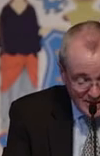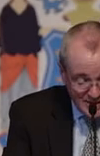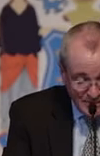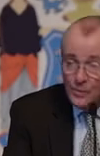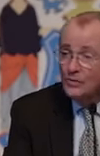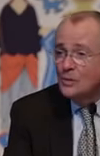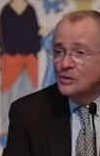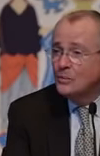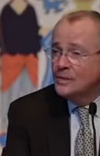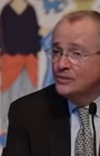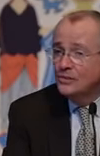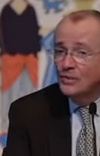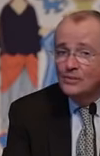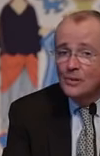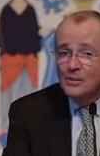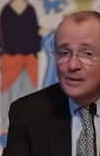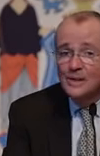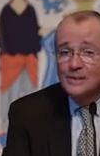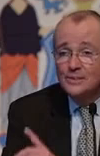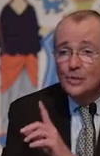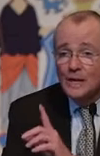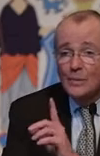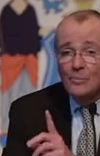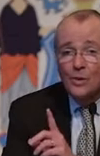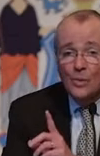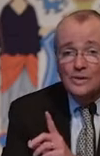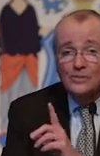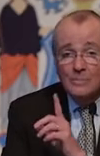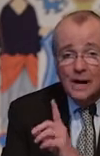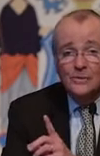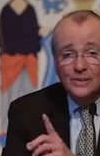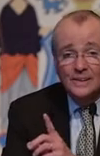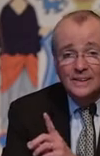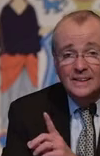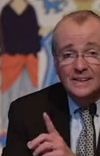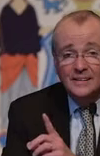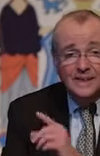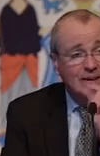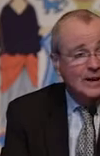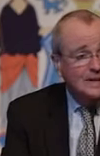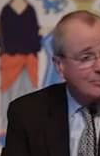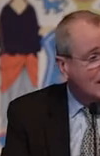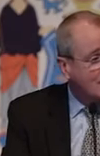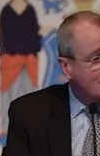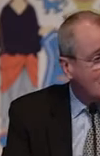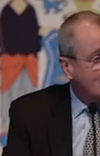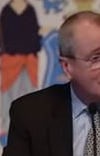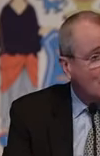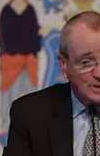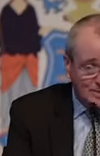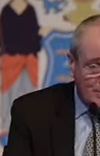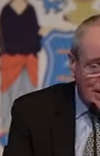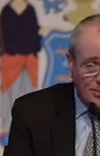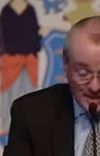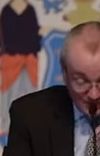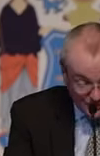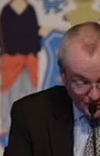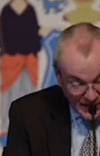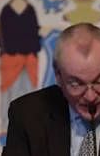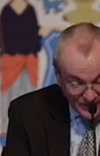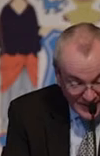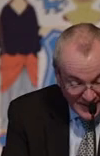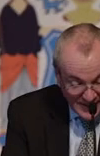right. By the way, someone told me just as I was coming over here that Darell at one point worked as a bouncer. That he never had to break up a fight, but he worked as a bouncer, and I'm